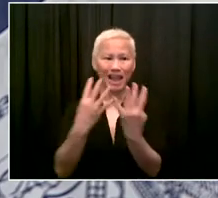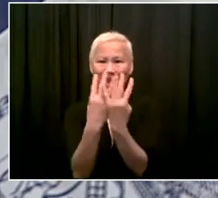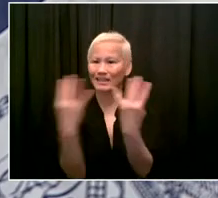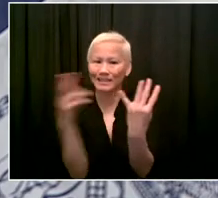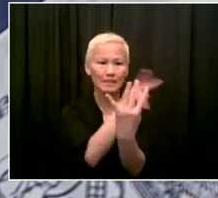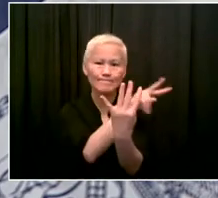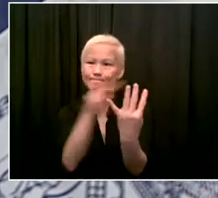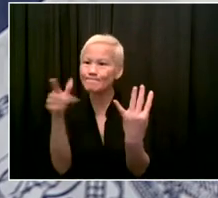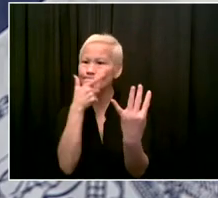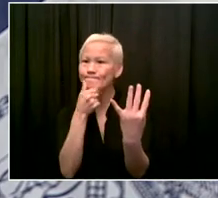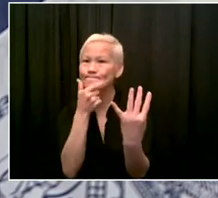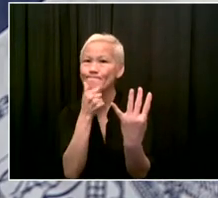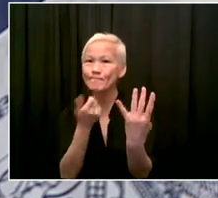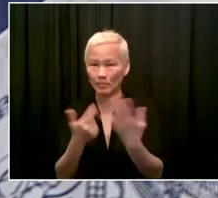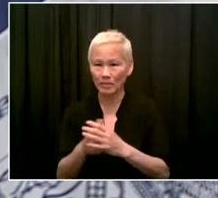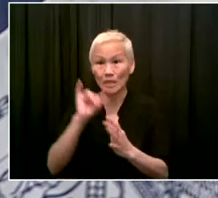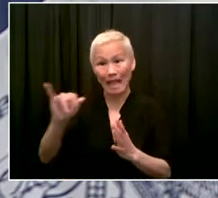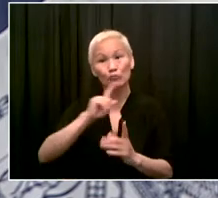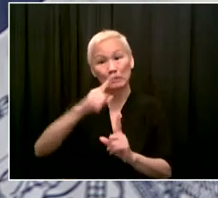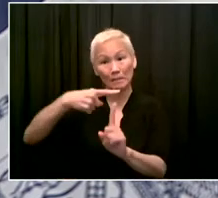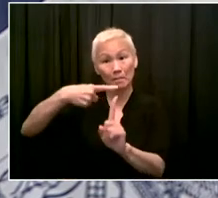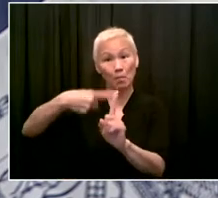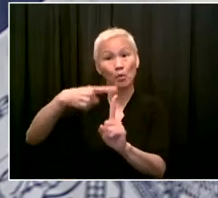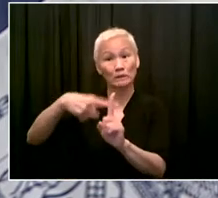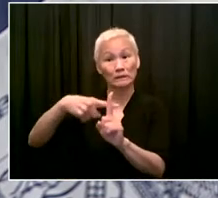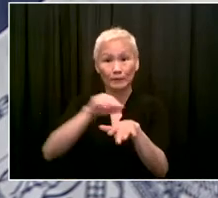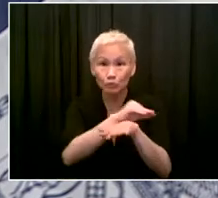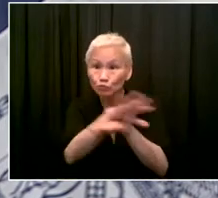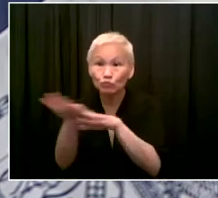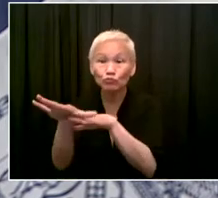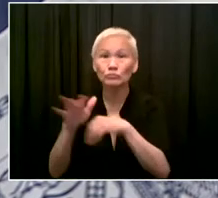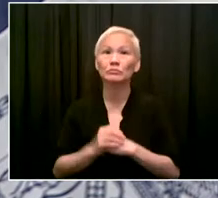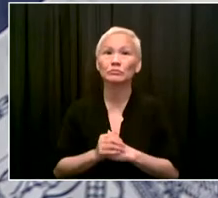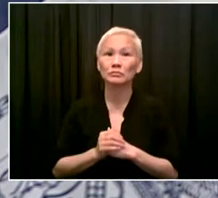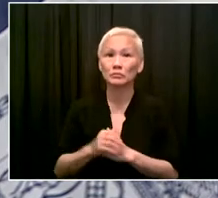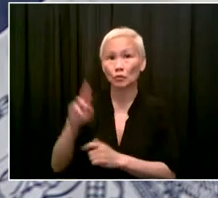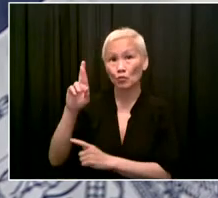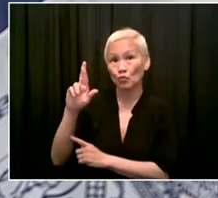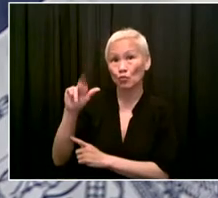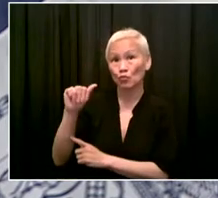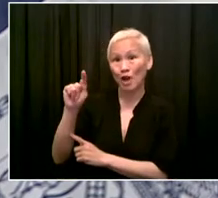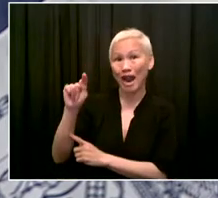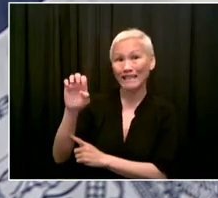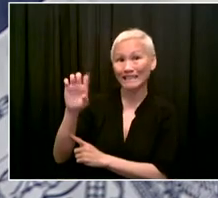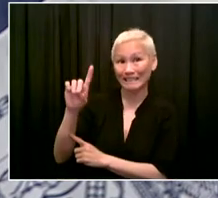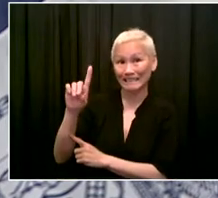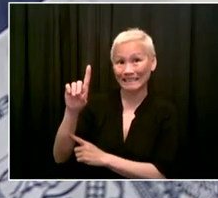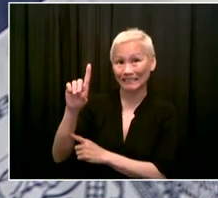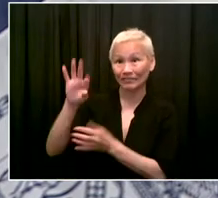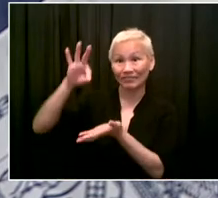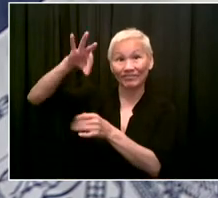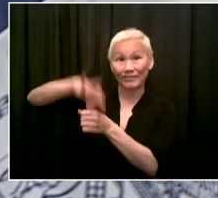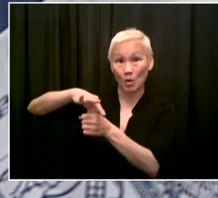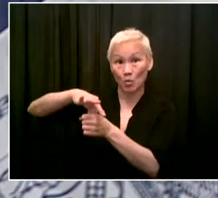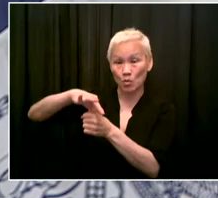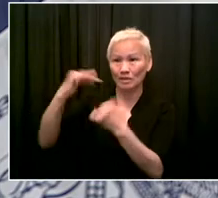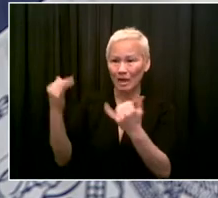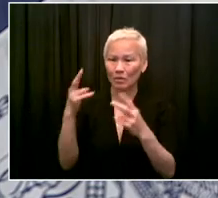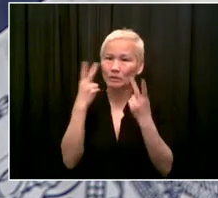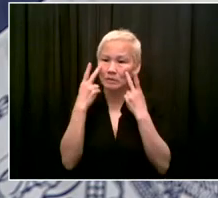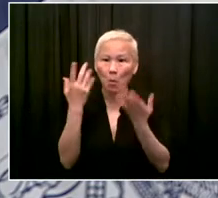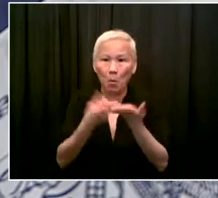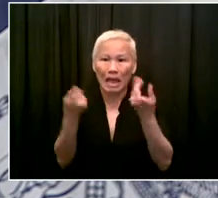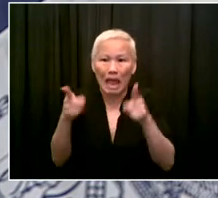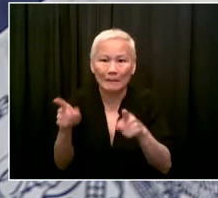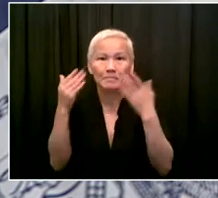their vote has power, even if their first choice candidate doesn't win, I think that combination of making it easy for people to run, including